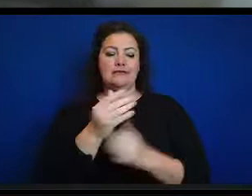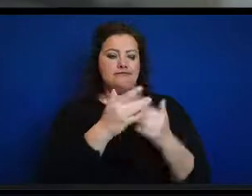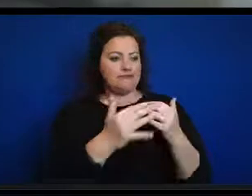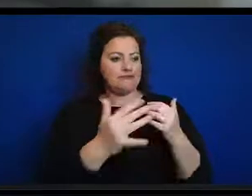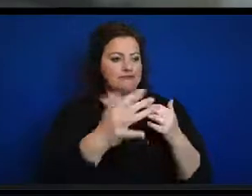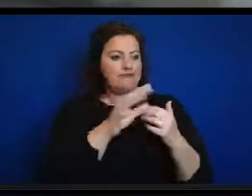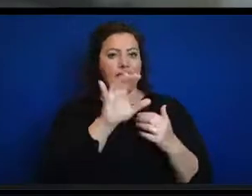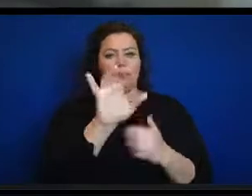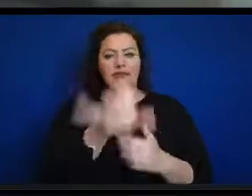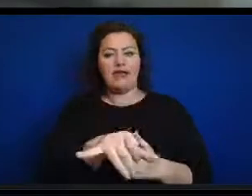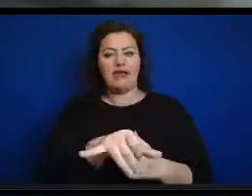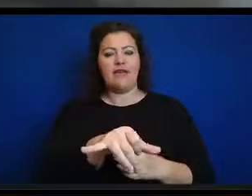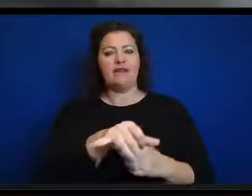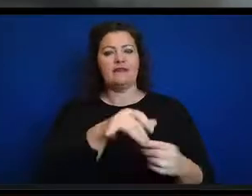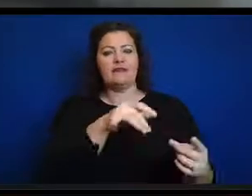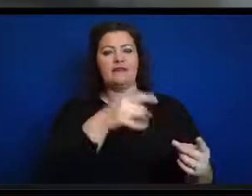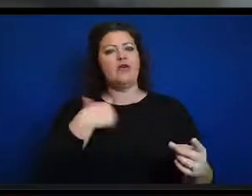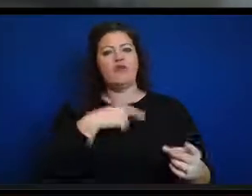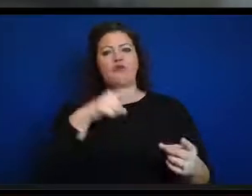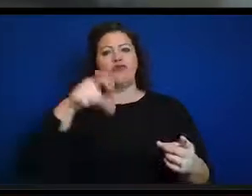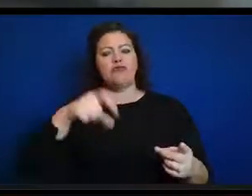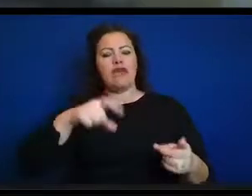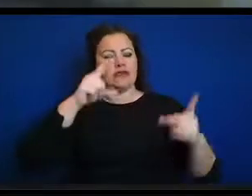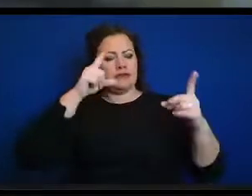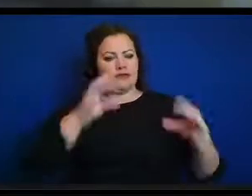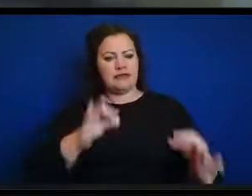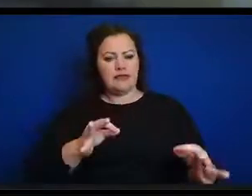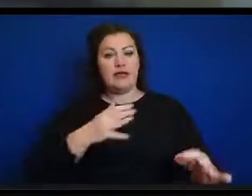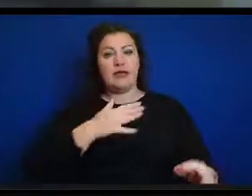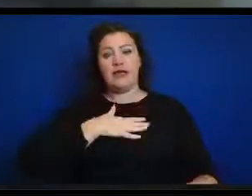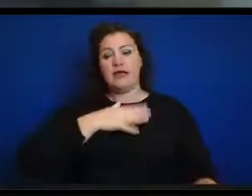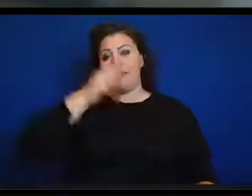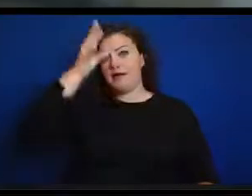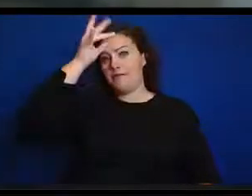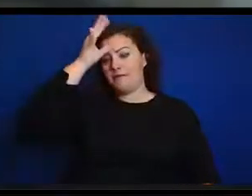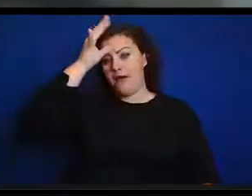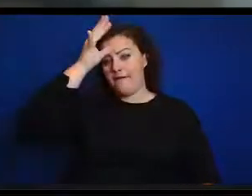that, we had to make a decision. My father